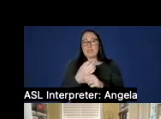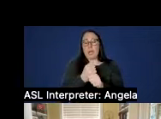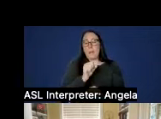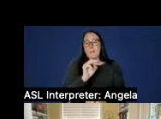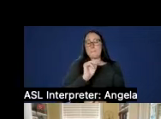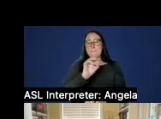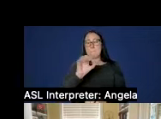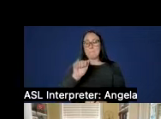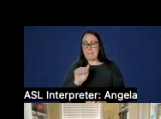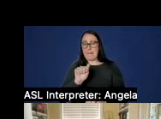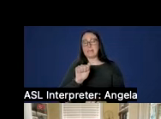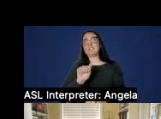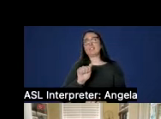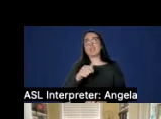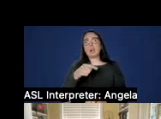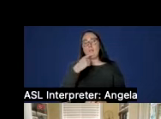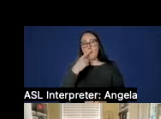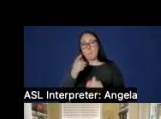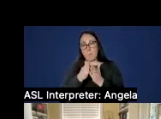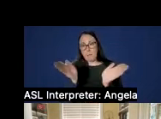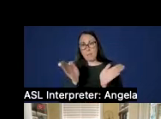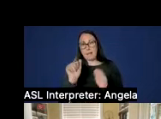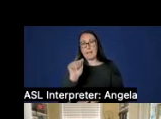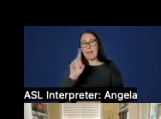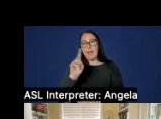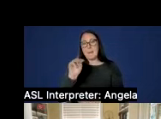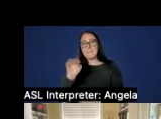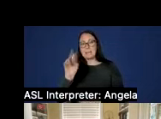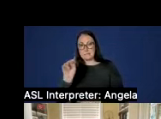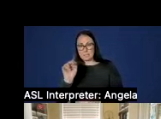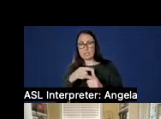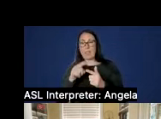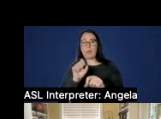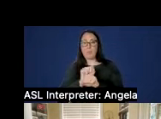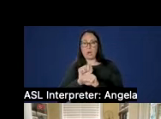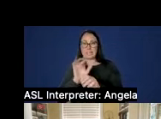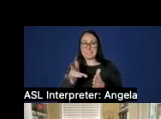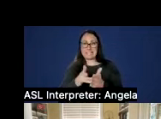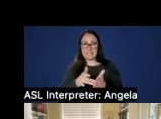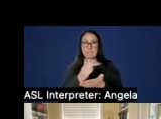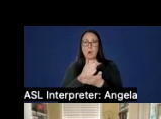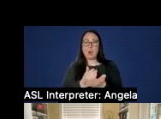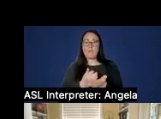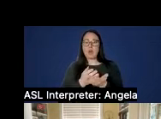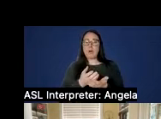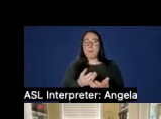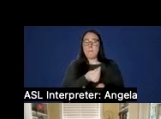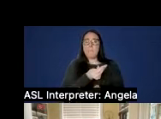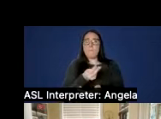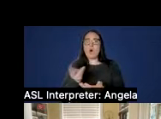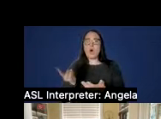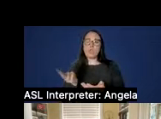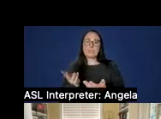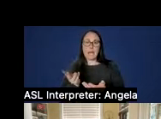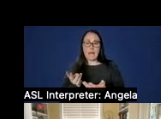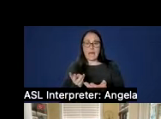I worked at a child advocacy center and as part of a multidisciplinary team response, and then